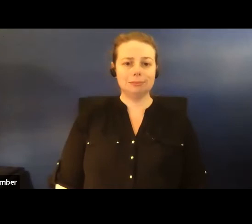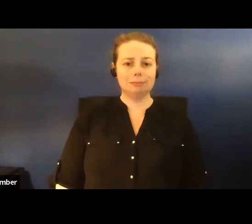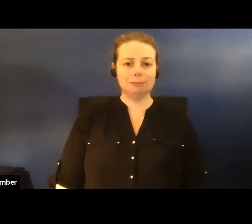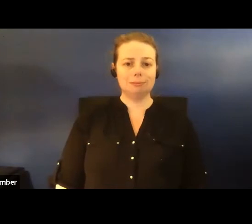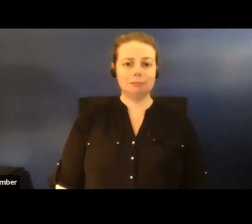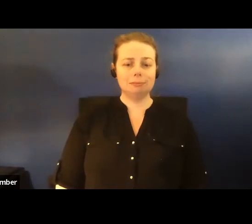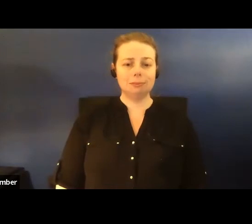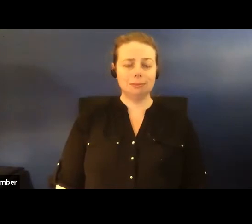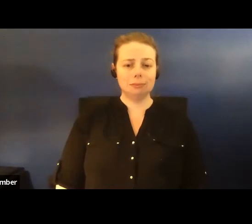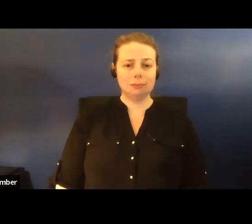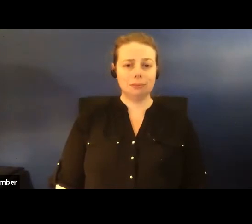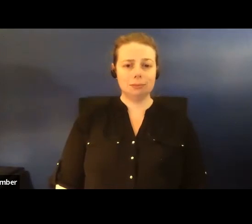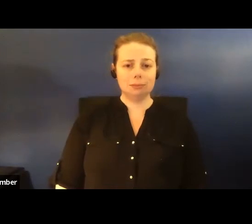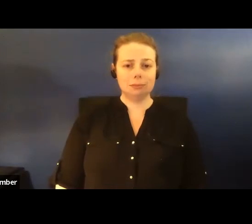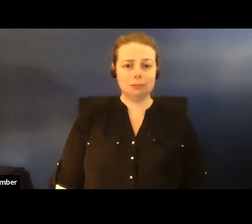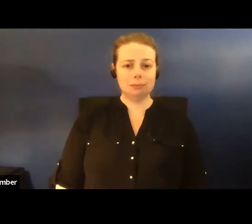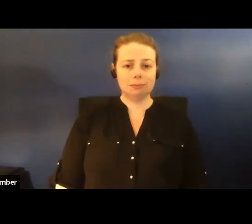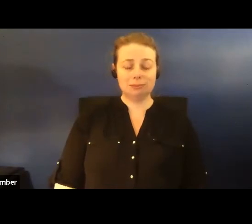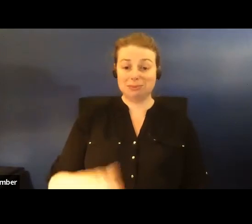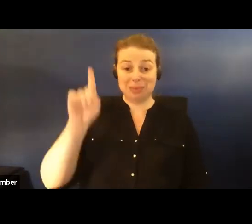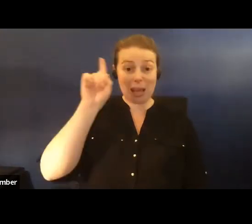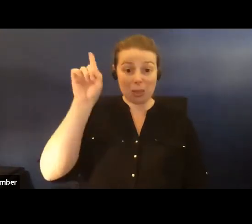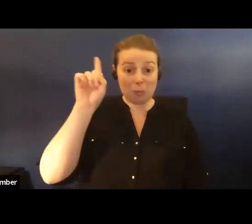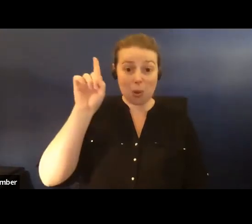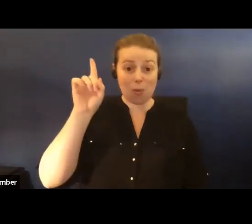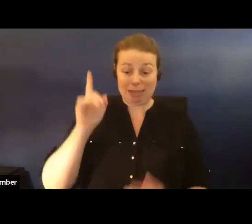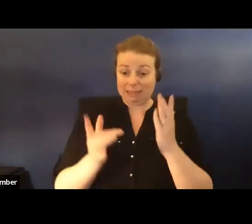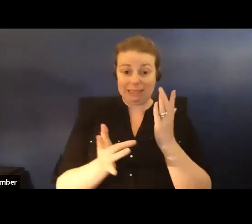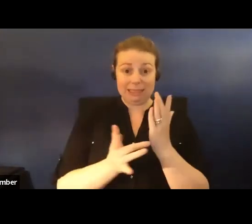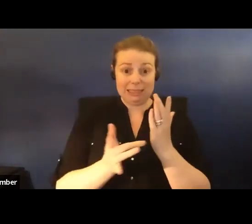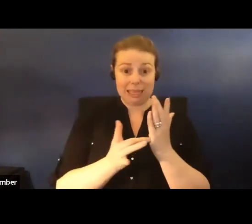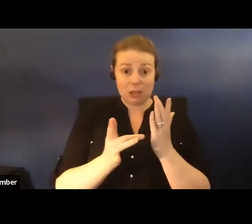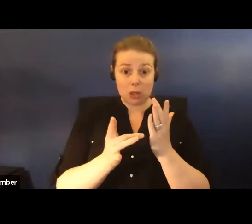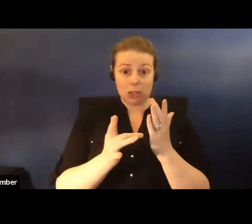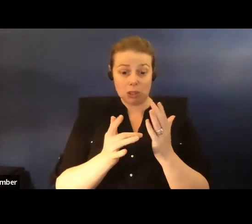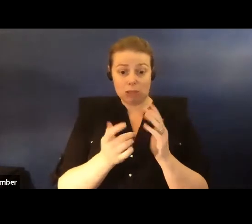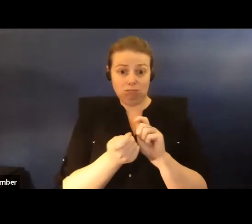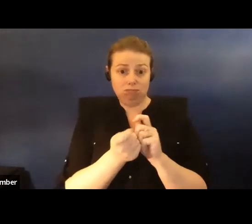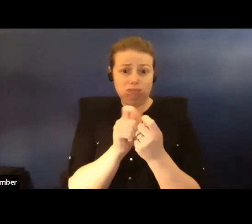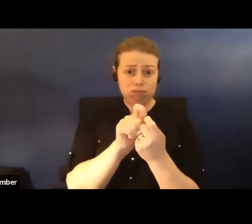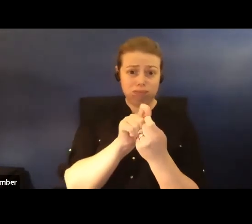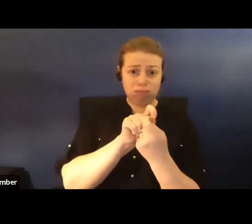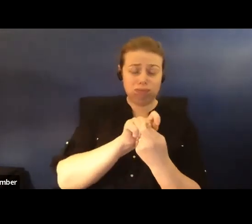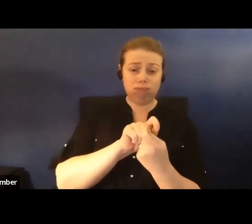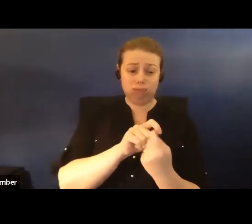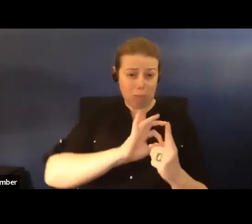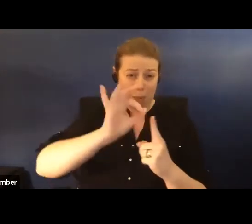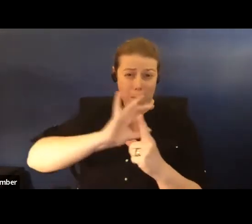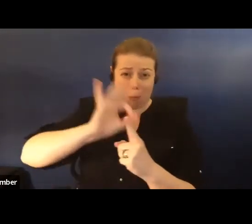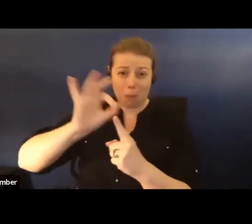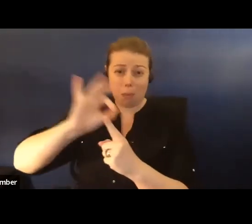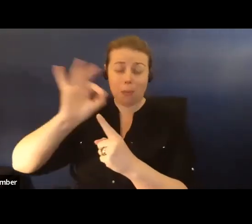We live in a time of rapid technological advancement and change, and this has the ability to either